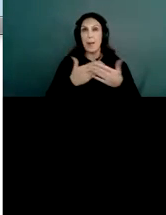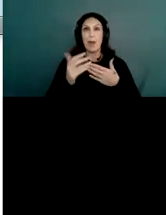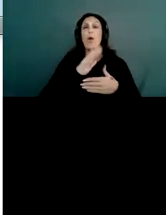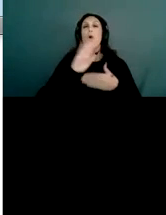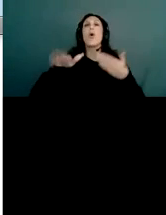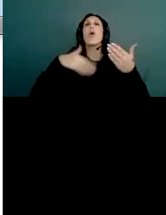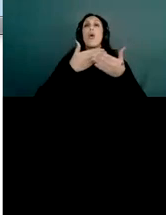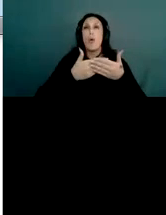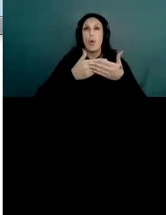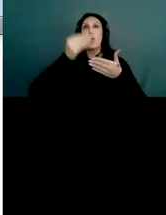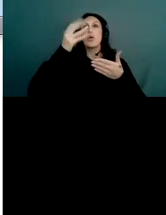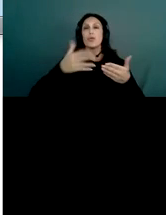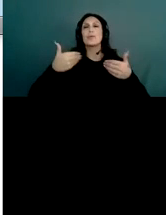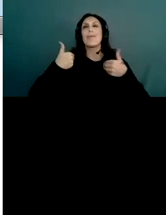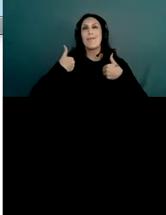Clever account.